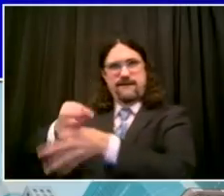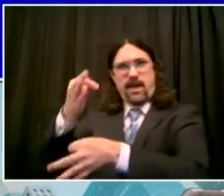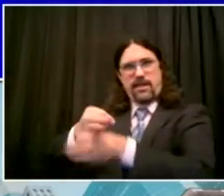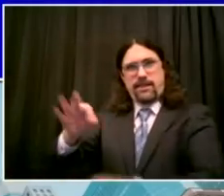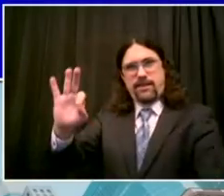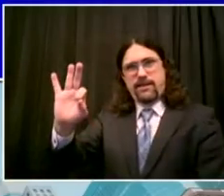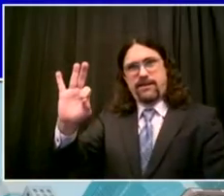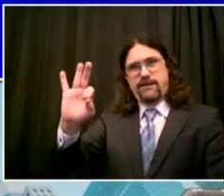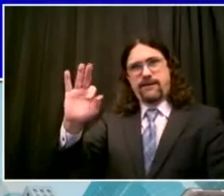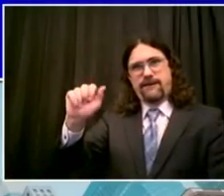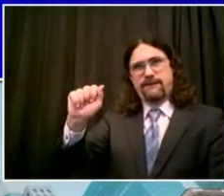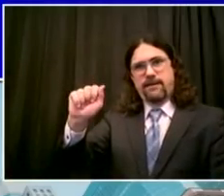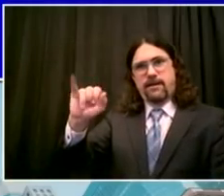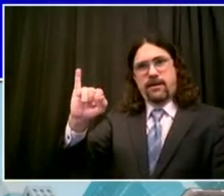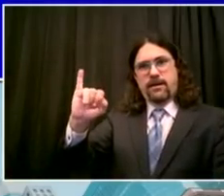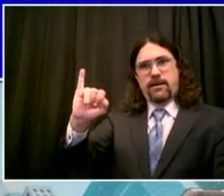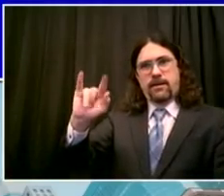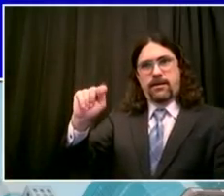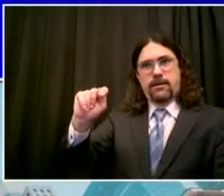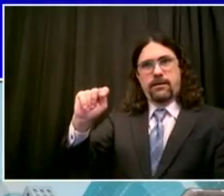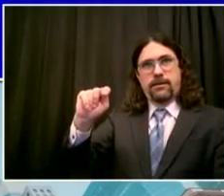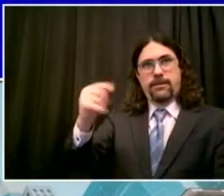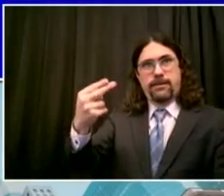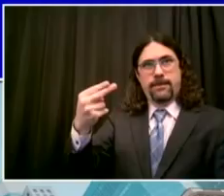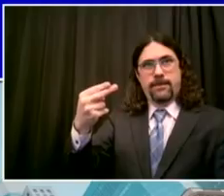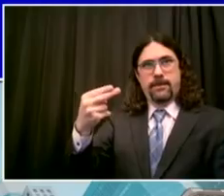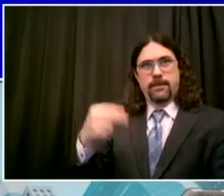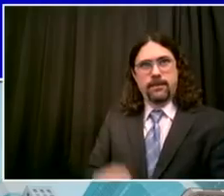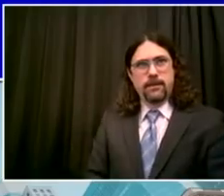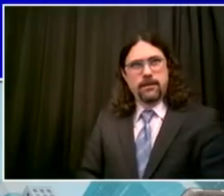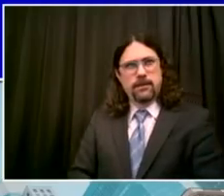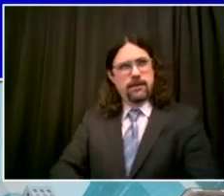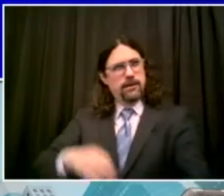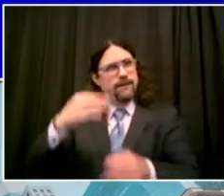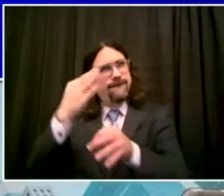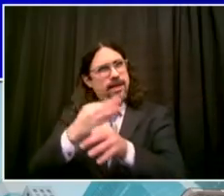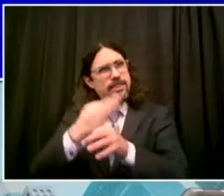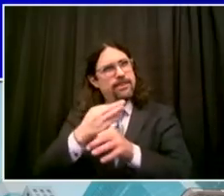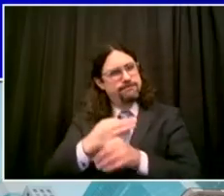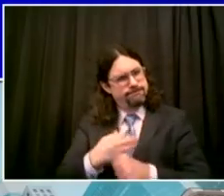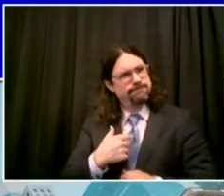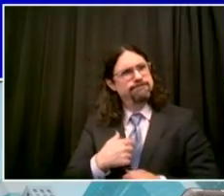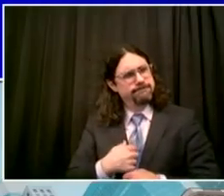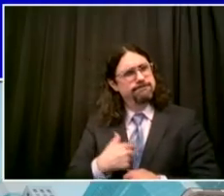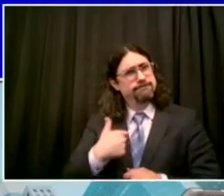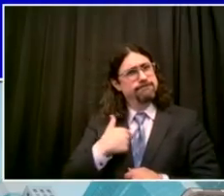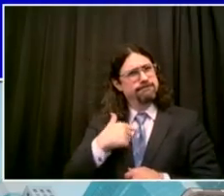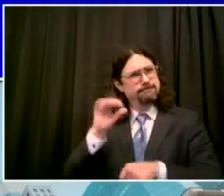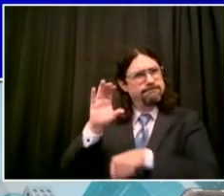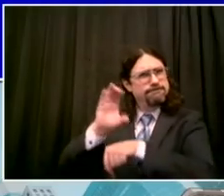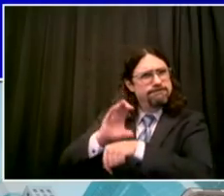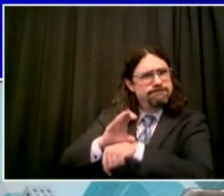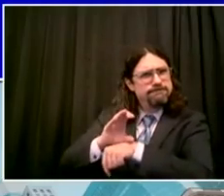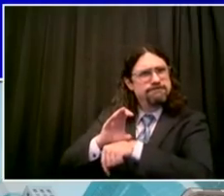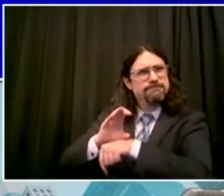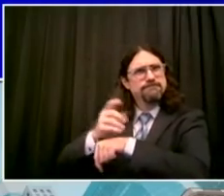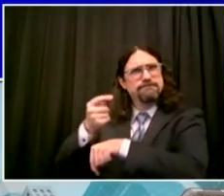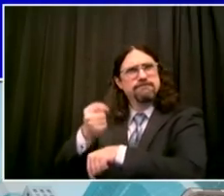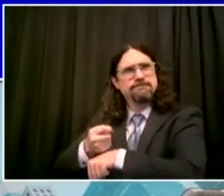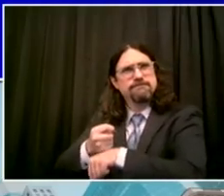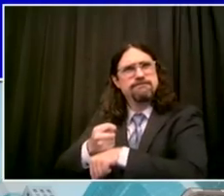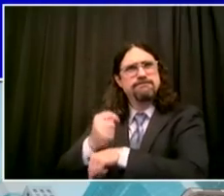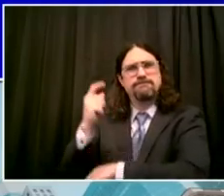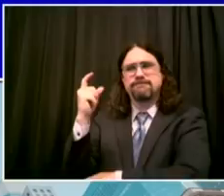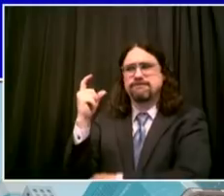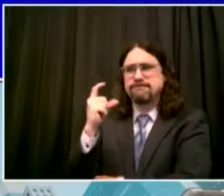many people, religious leaders and devout people, who have felt the pain of this crisis, felt the pain